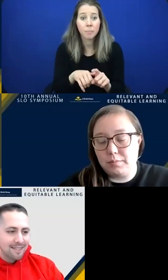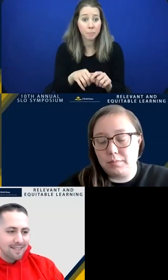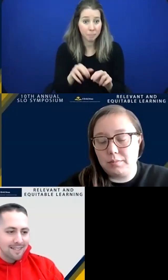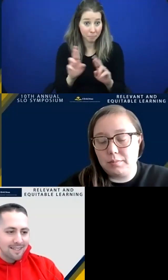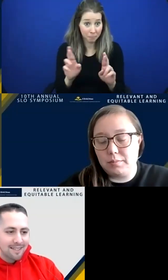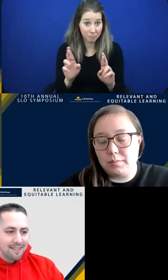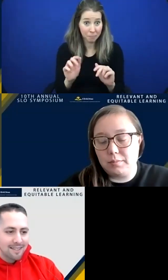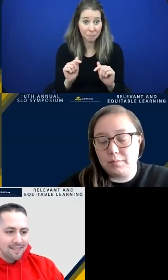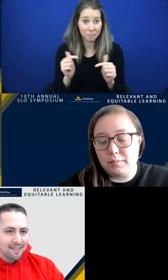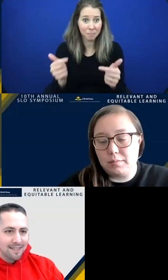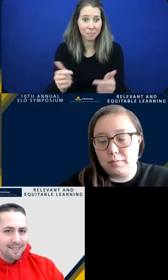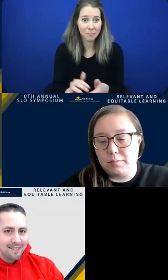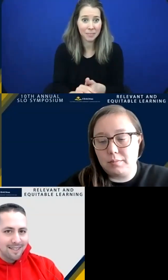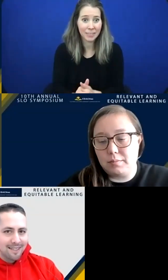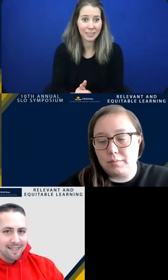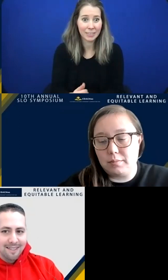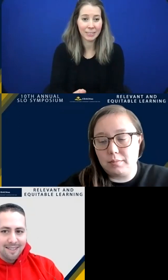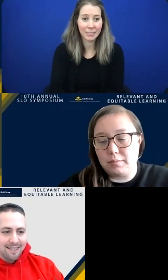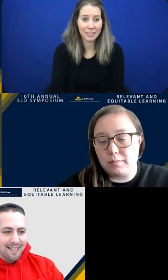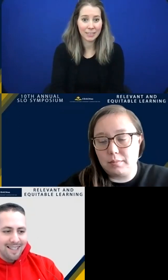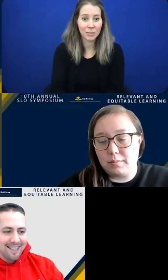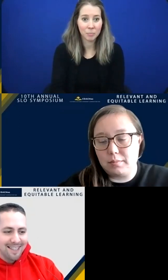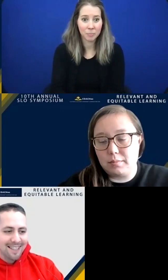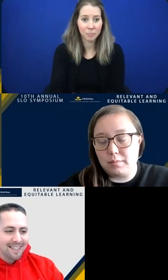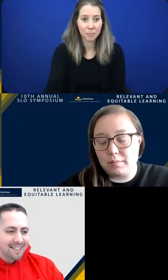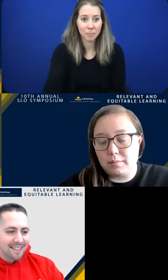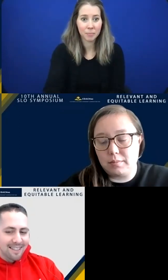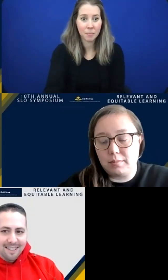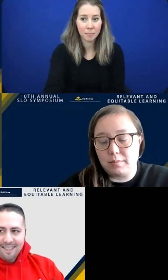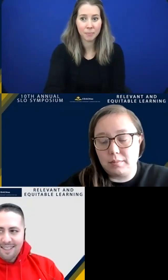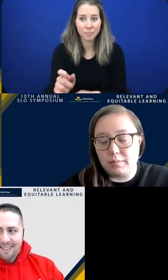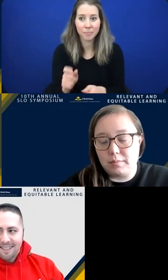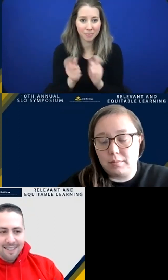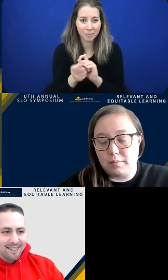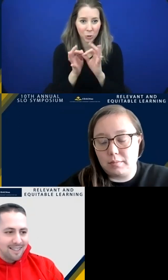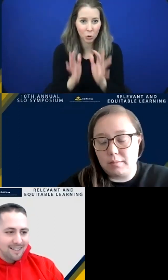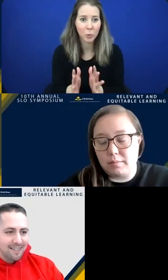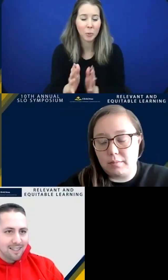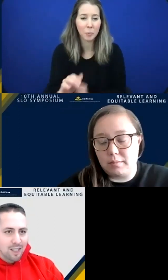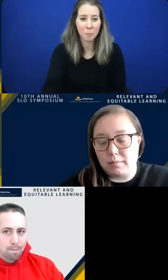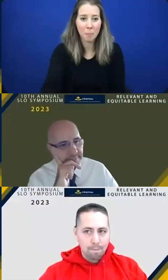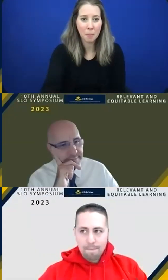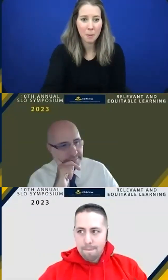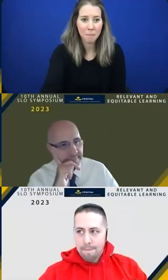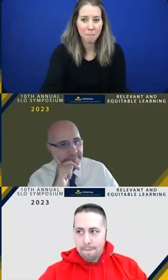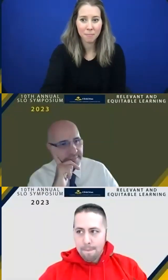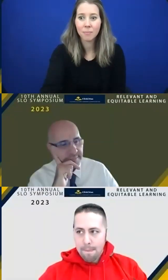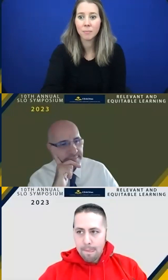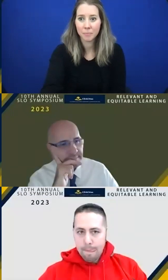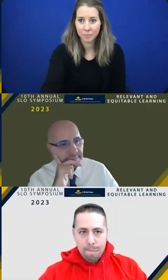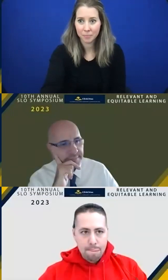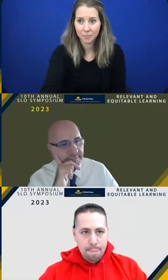a lot of sub questions in there, but I'll start with the last one of how to share with students. And I